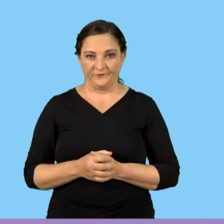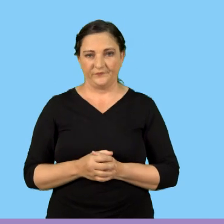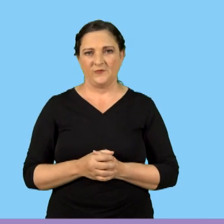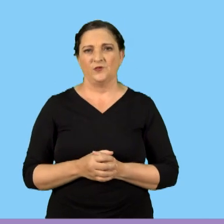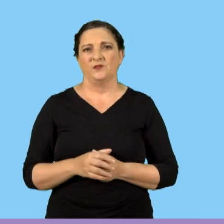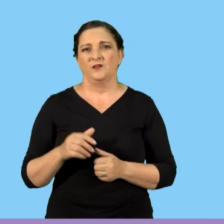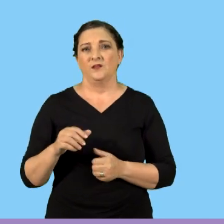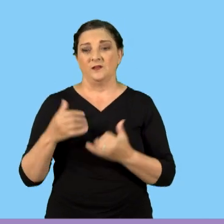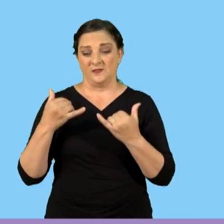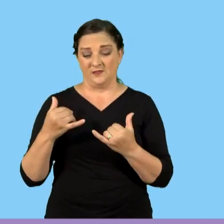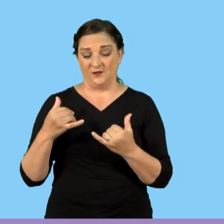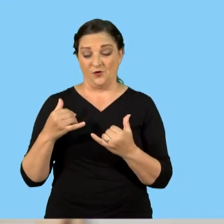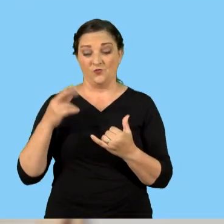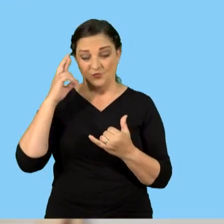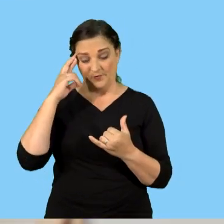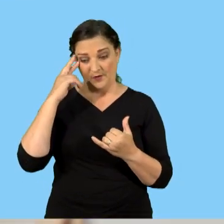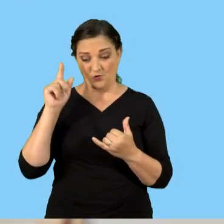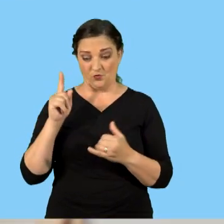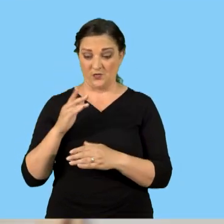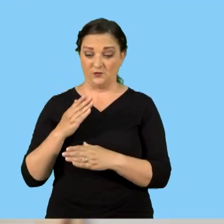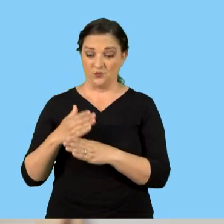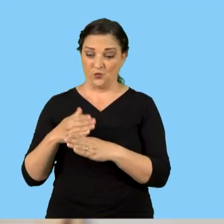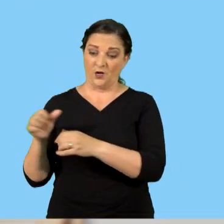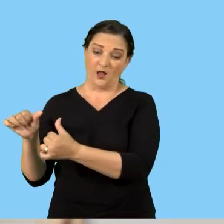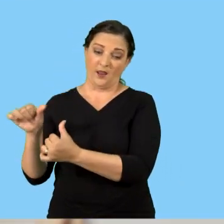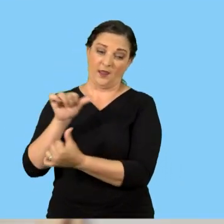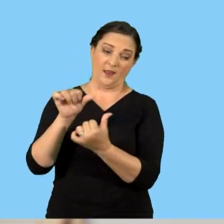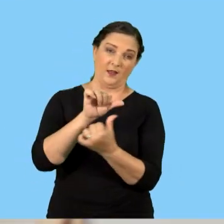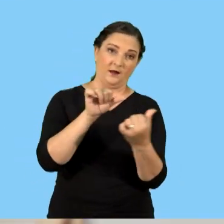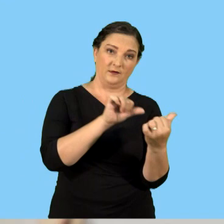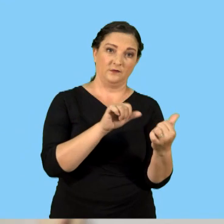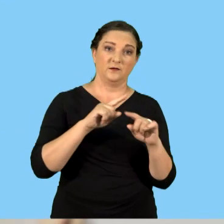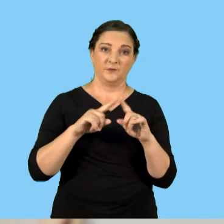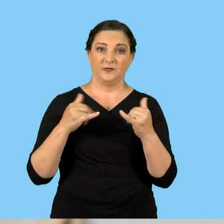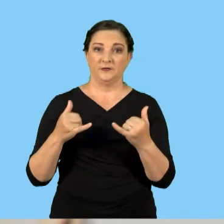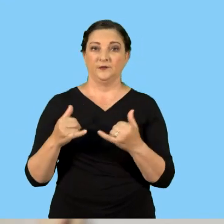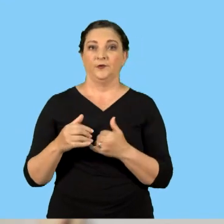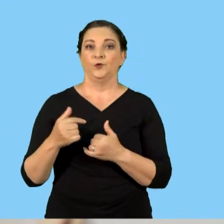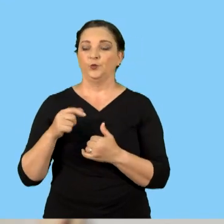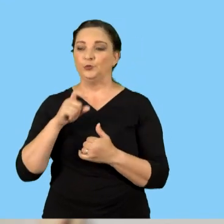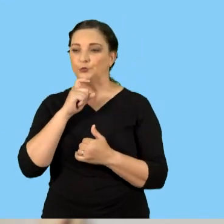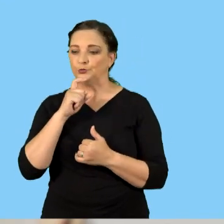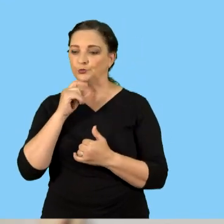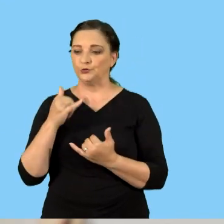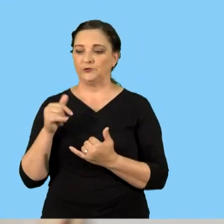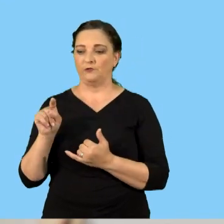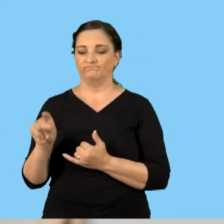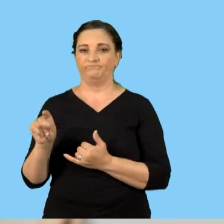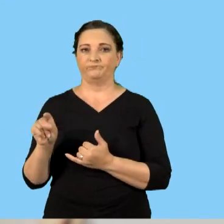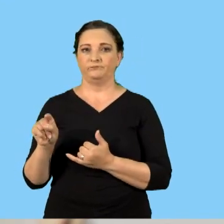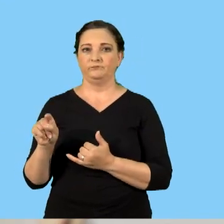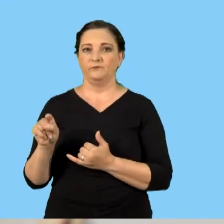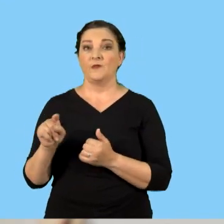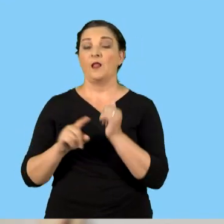that input value? Remember, we are going to work now in reverse, and we are going to make use of those inverse properties of